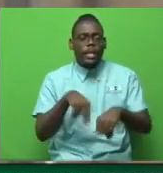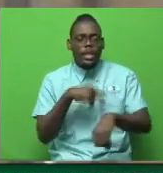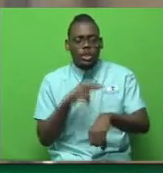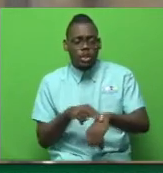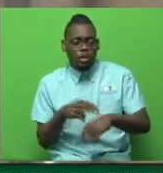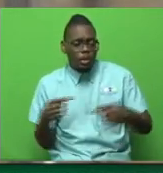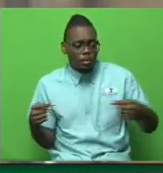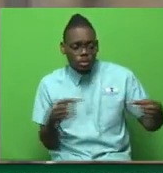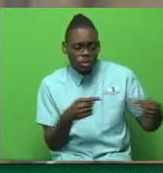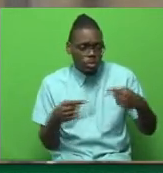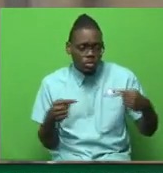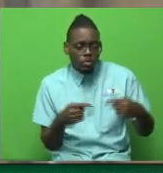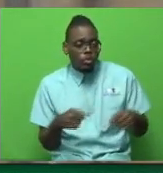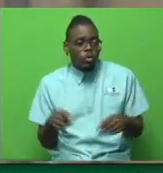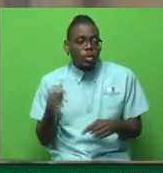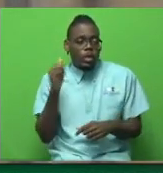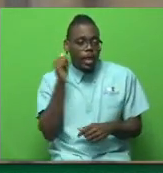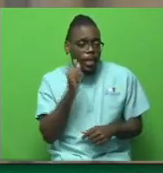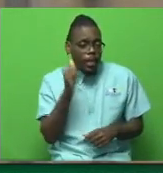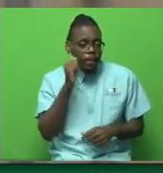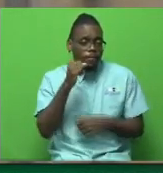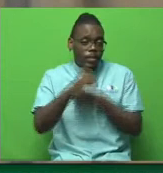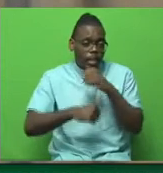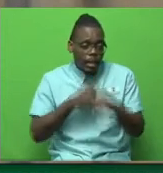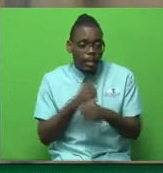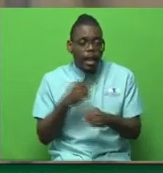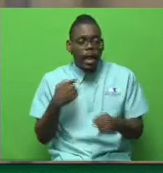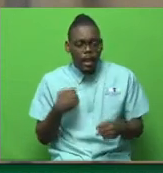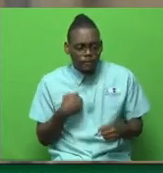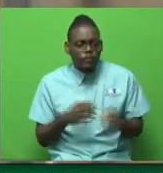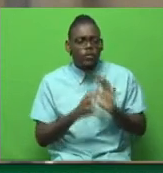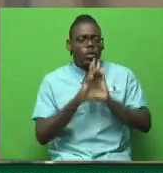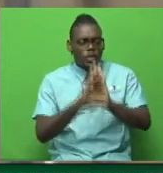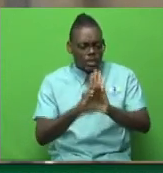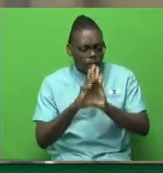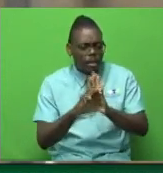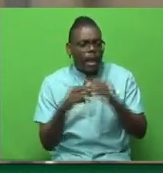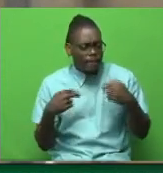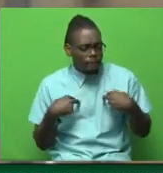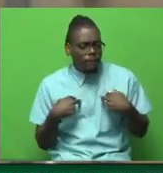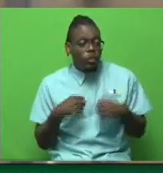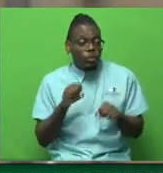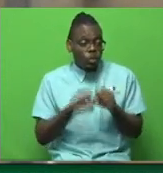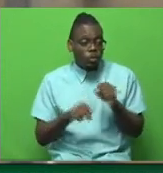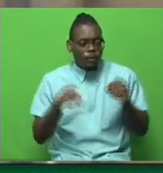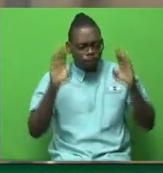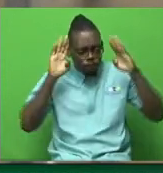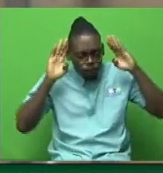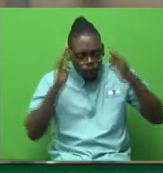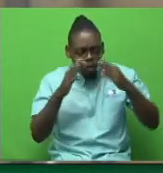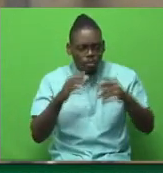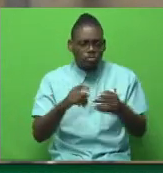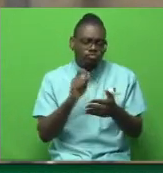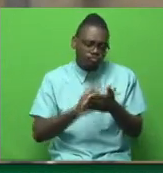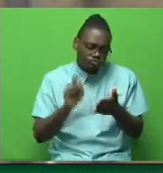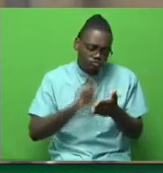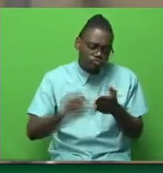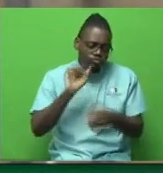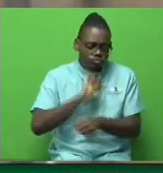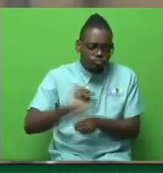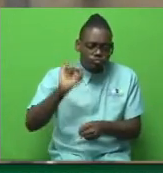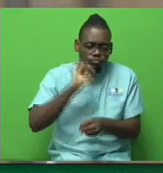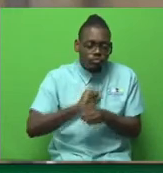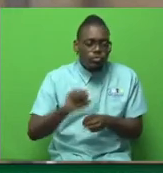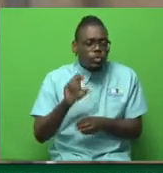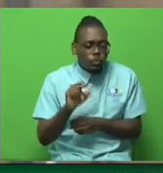so that our students will be involved not just in their academics because our principals are saying to us that the students the problems they are having